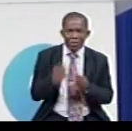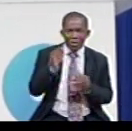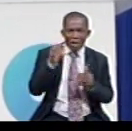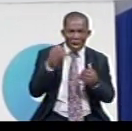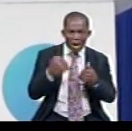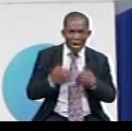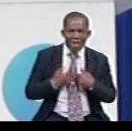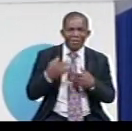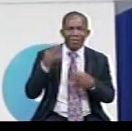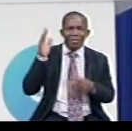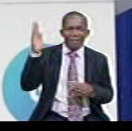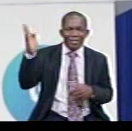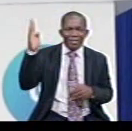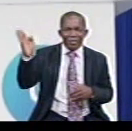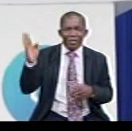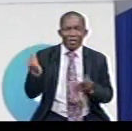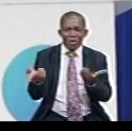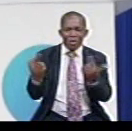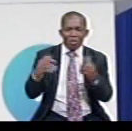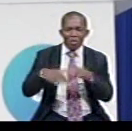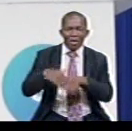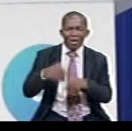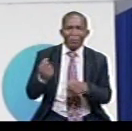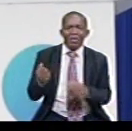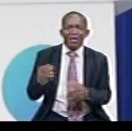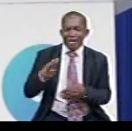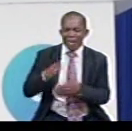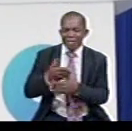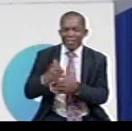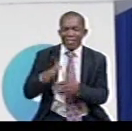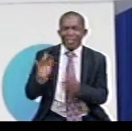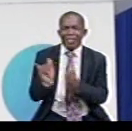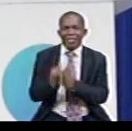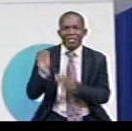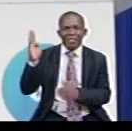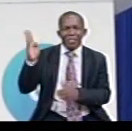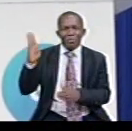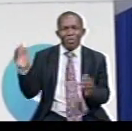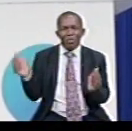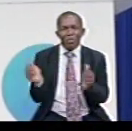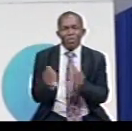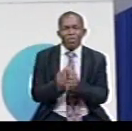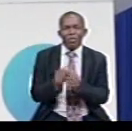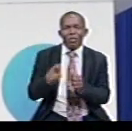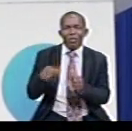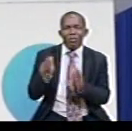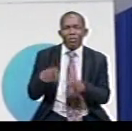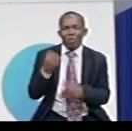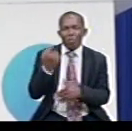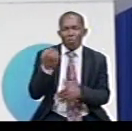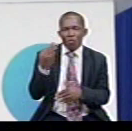you'll be interviewed and you'll be given the chance to testify of what the Lord had done for you.